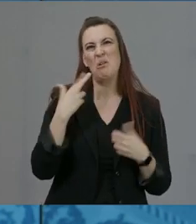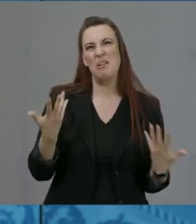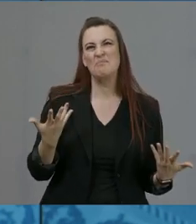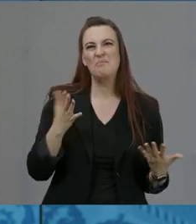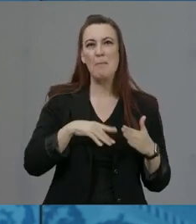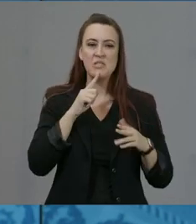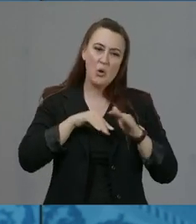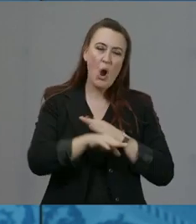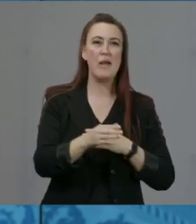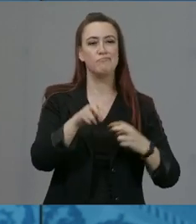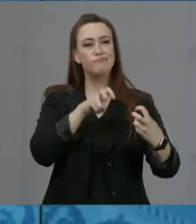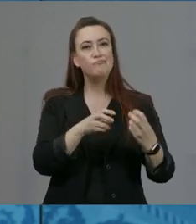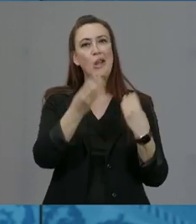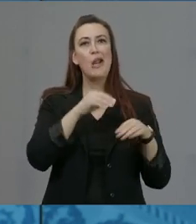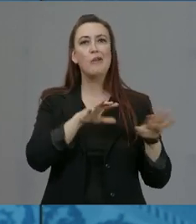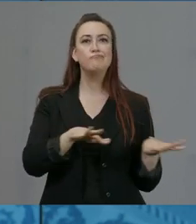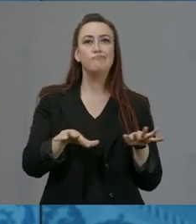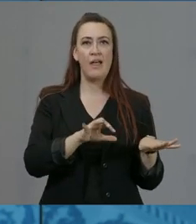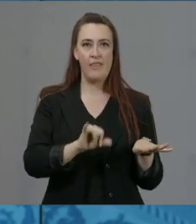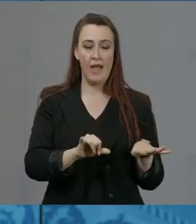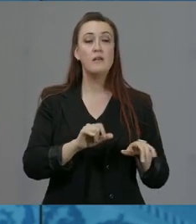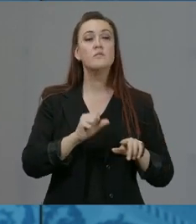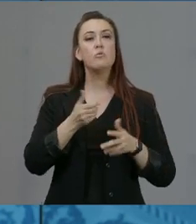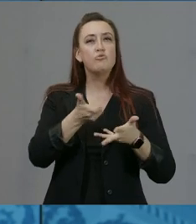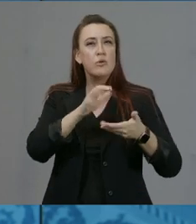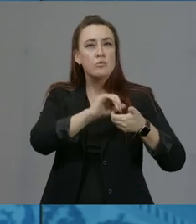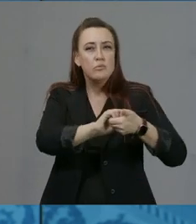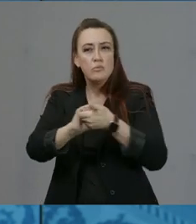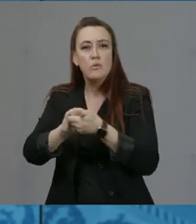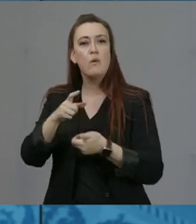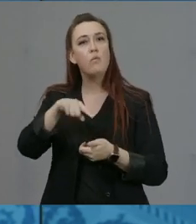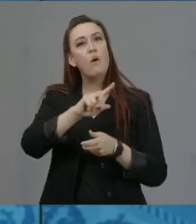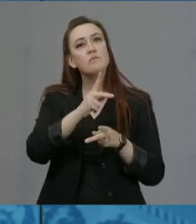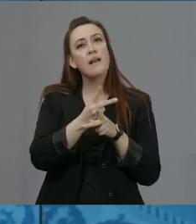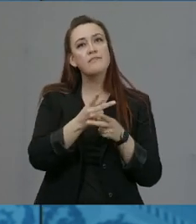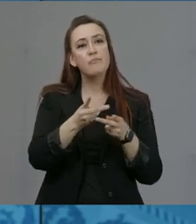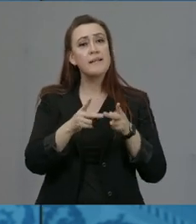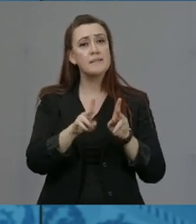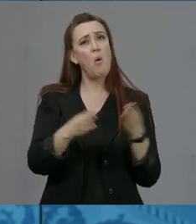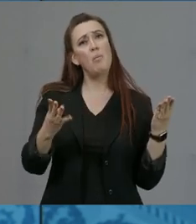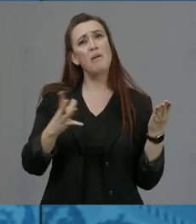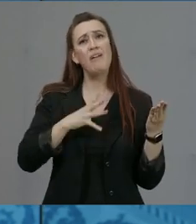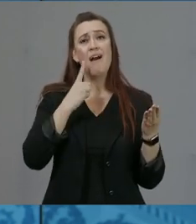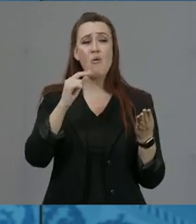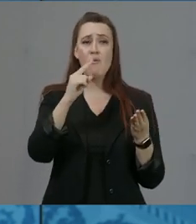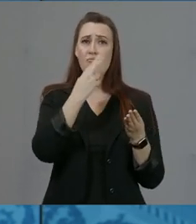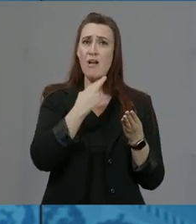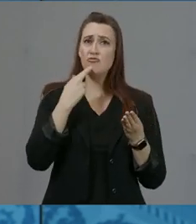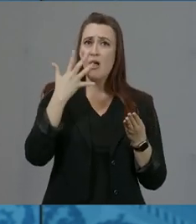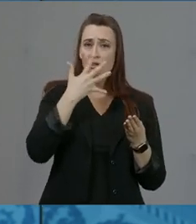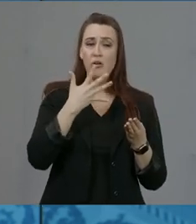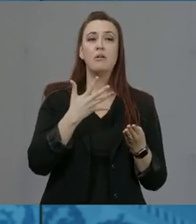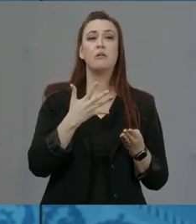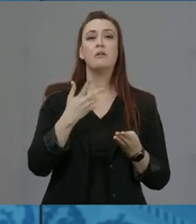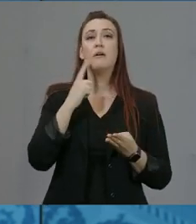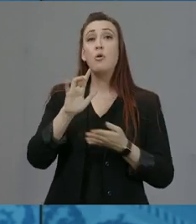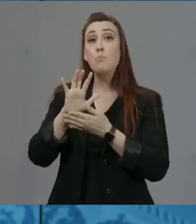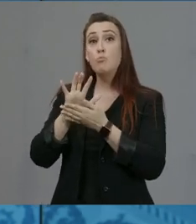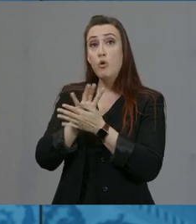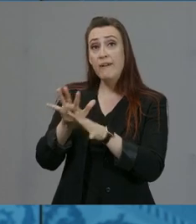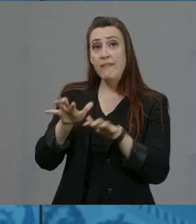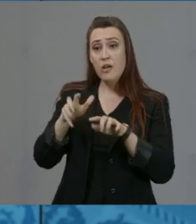We want to work with the industry so that there's flexibility so that those places can reopen. And in terms of movie